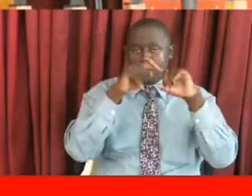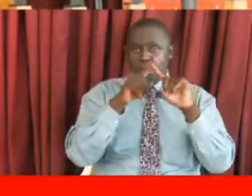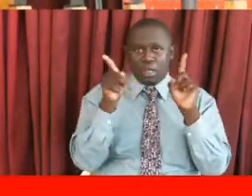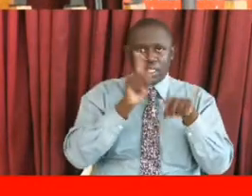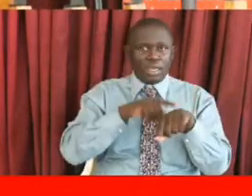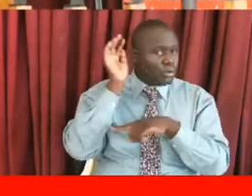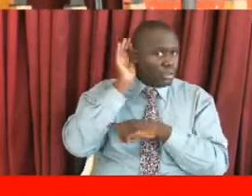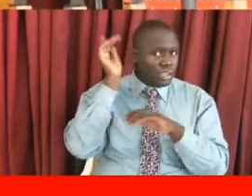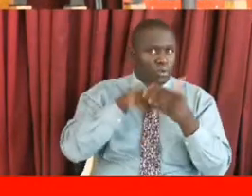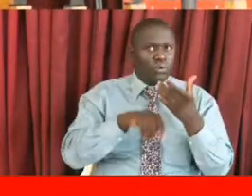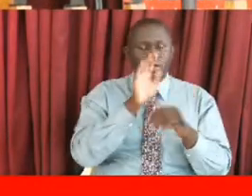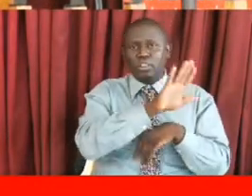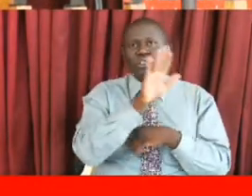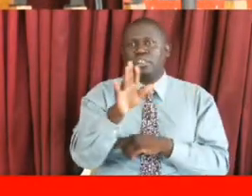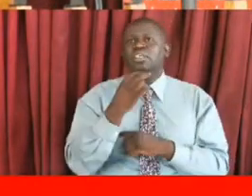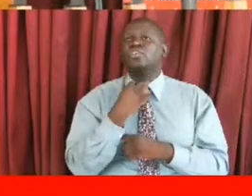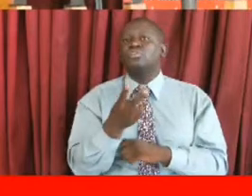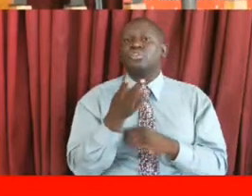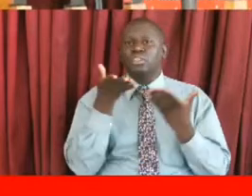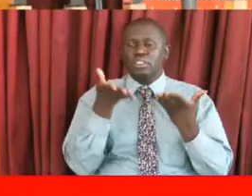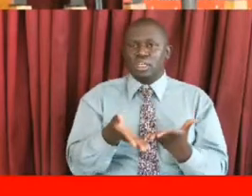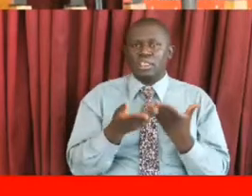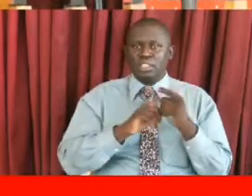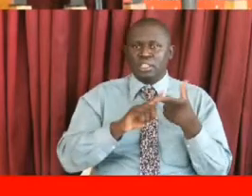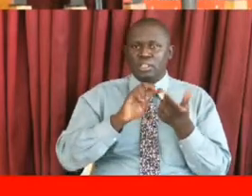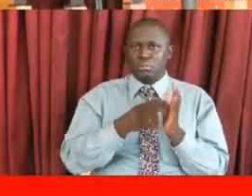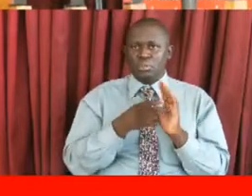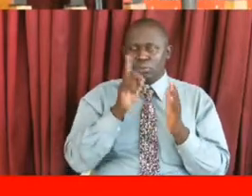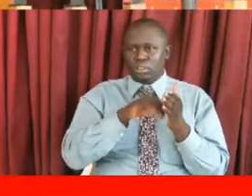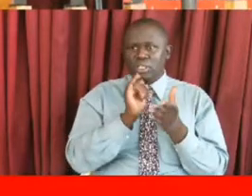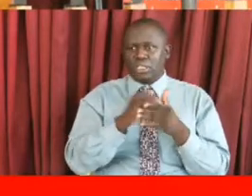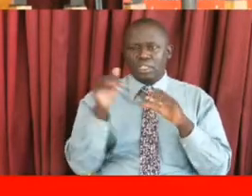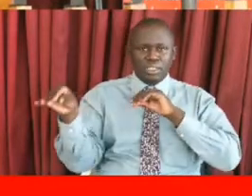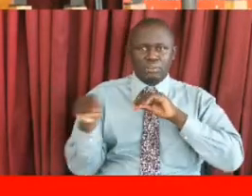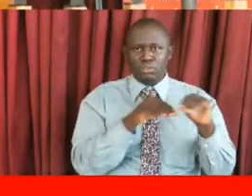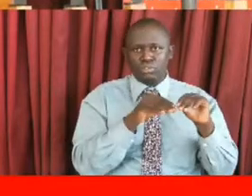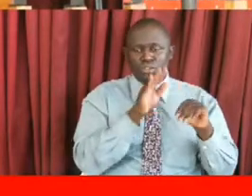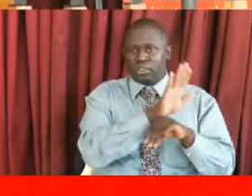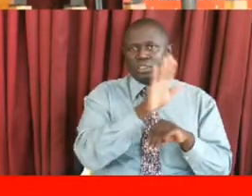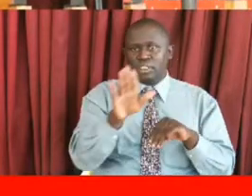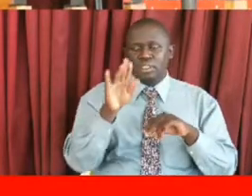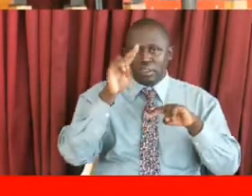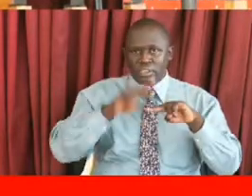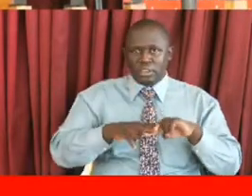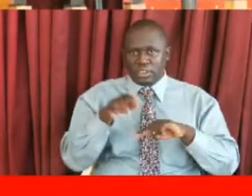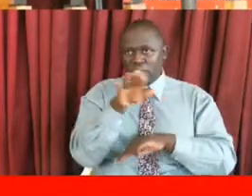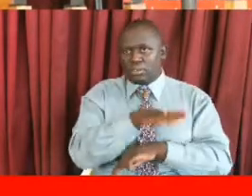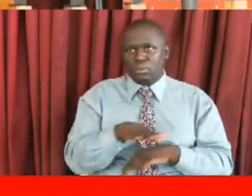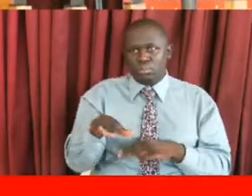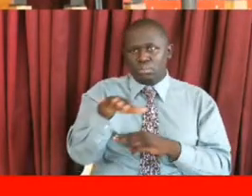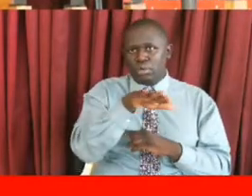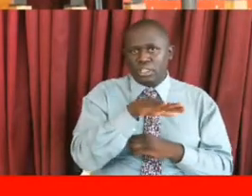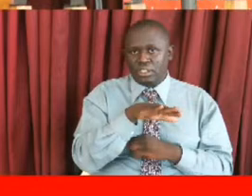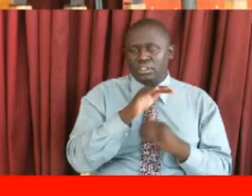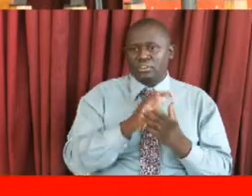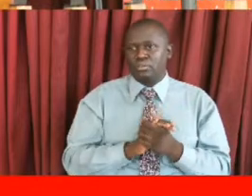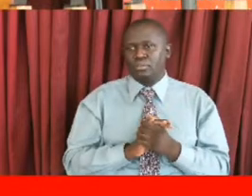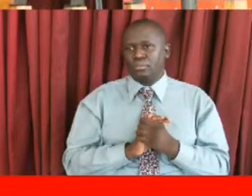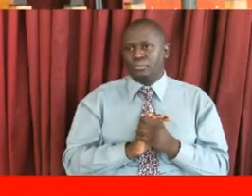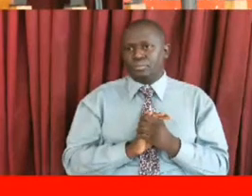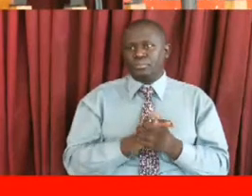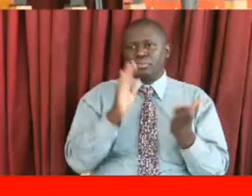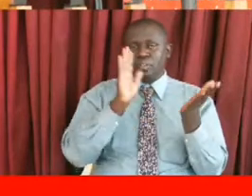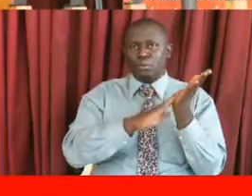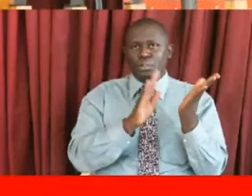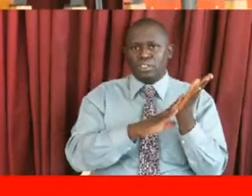voice means he has shifted his sitting place amen amen